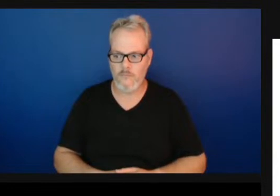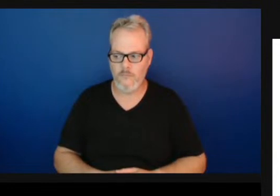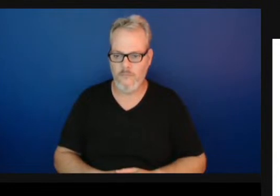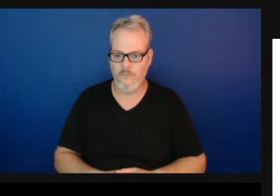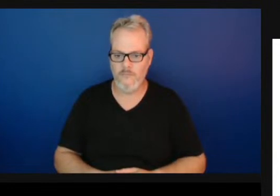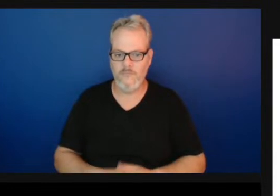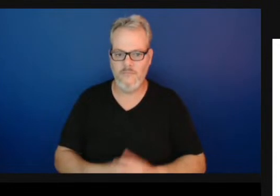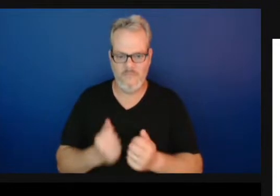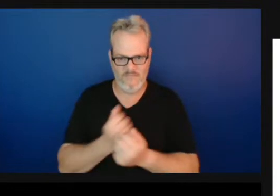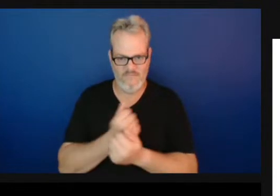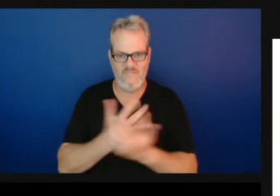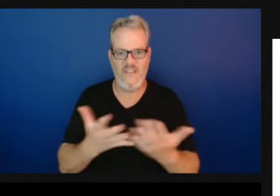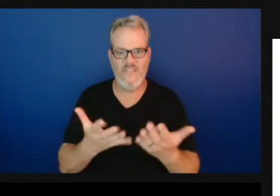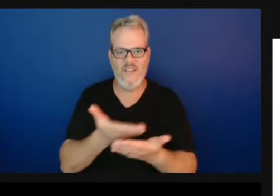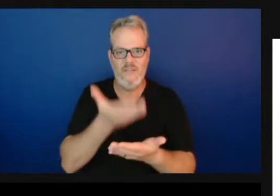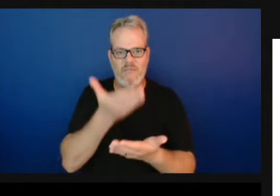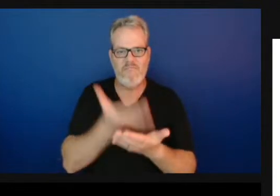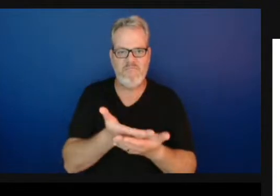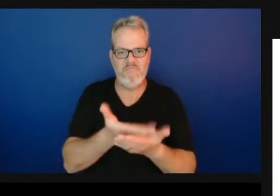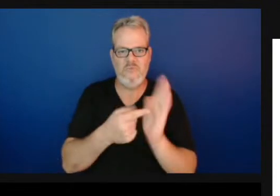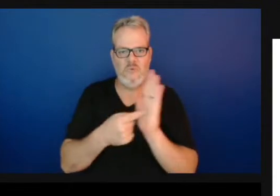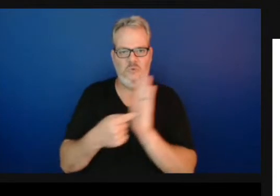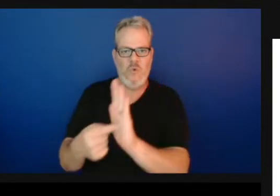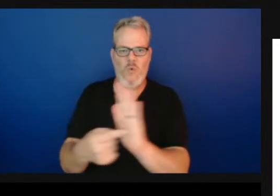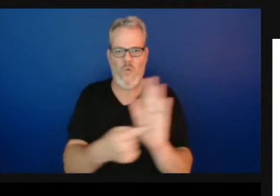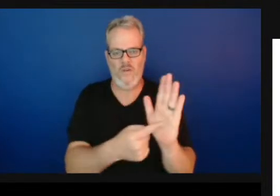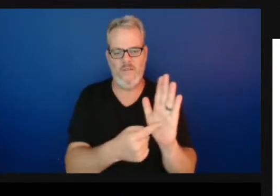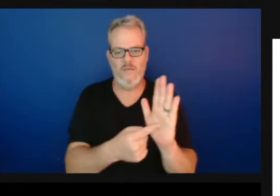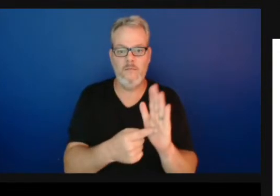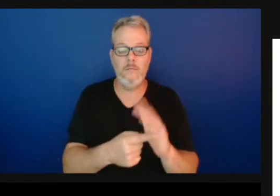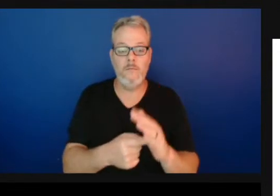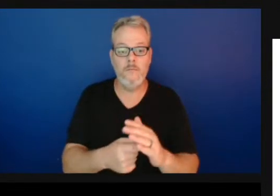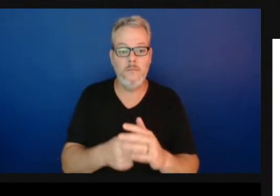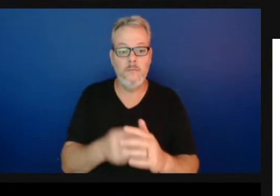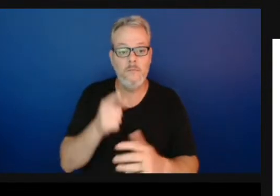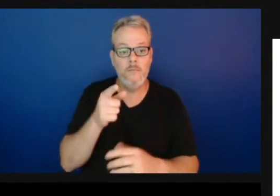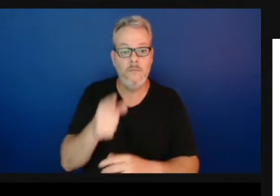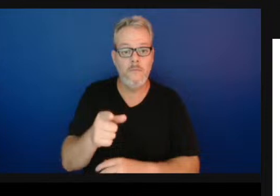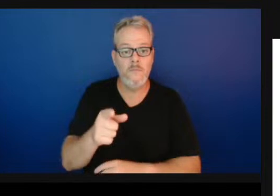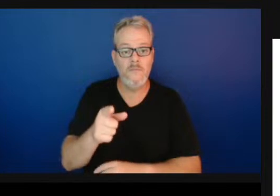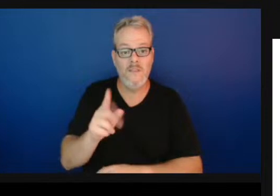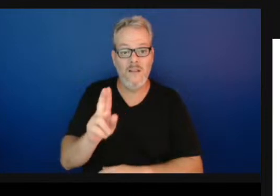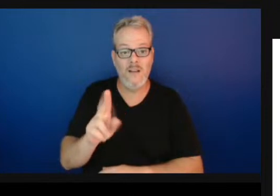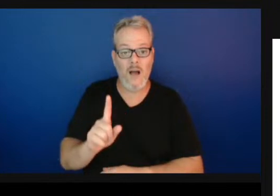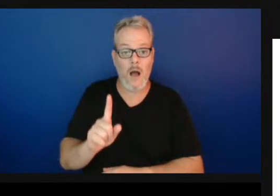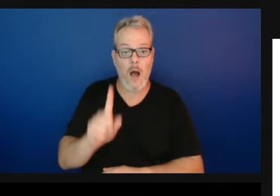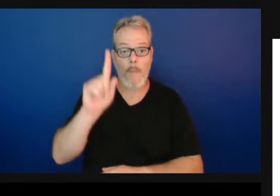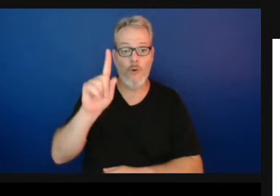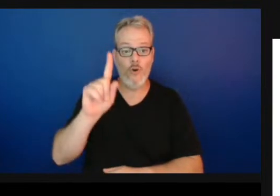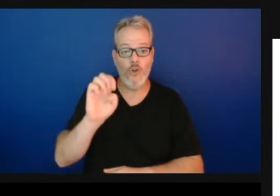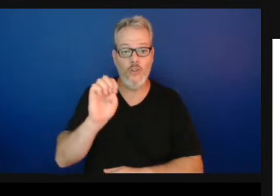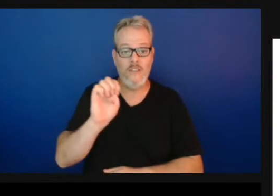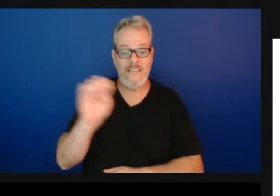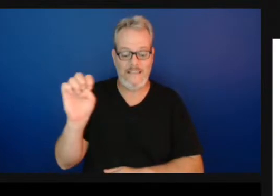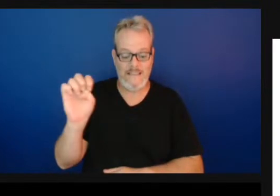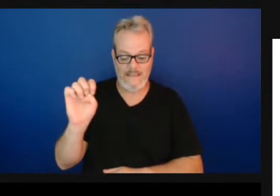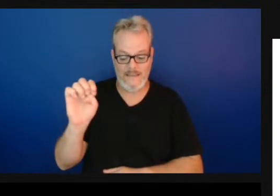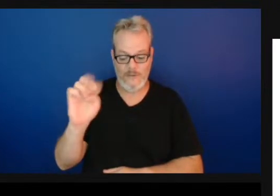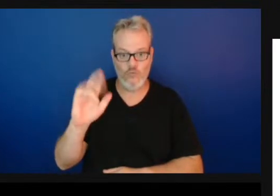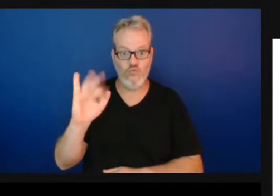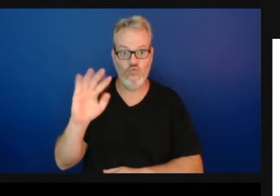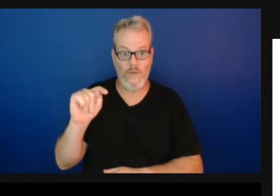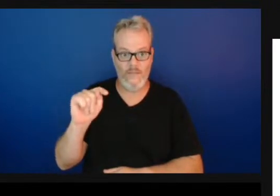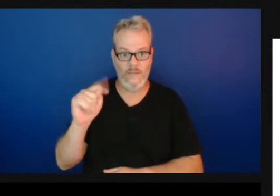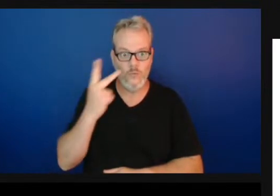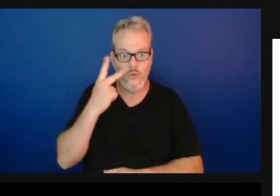with some little complications there. The upper east rift, as we come closer, it gets a little bit more complicated. We get to Puhimau area. Puhimau had a